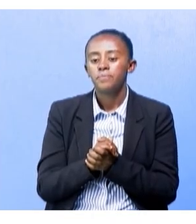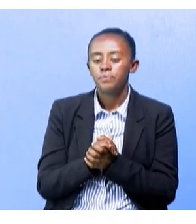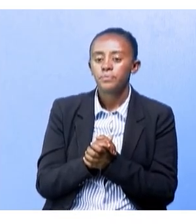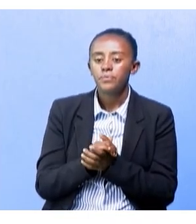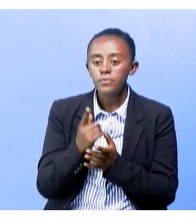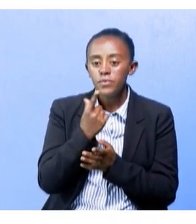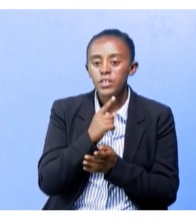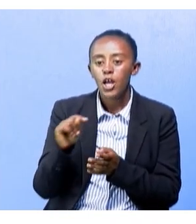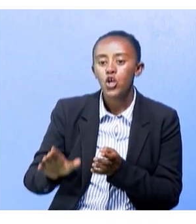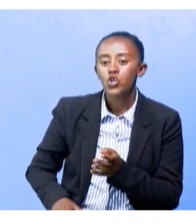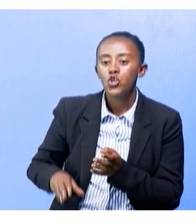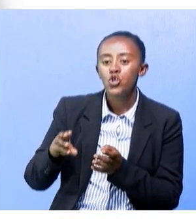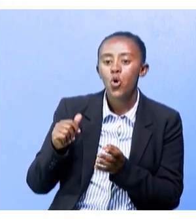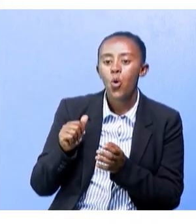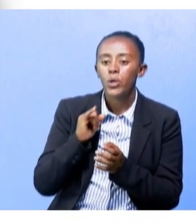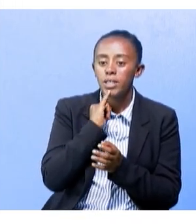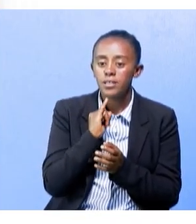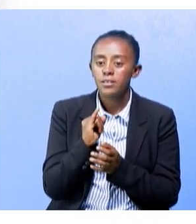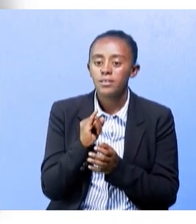the dog is